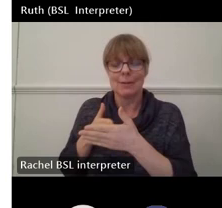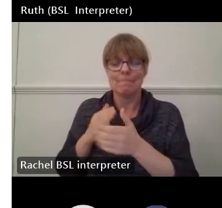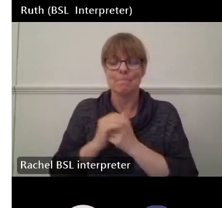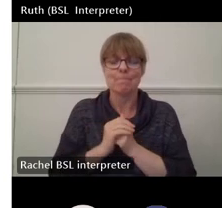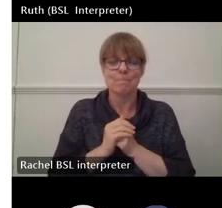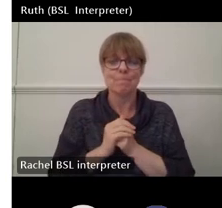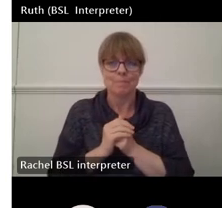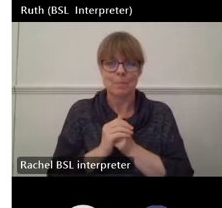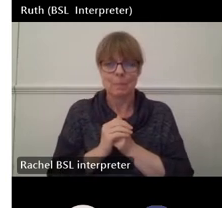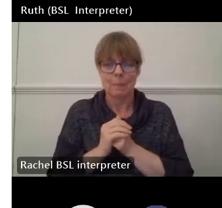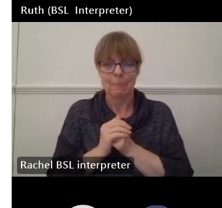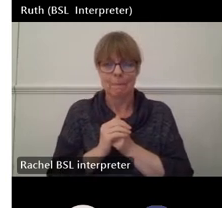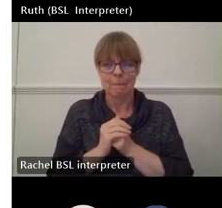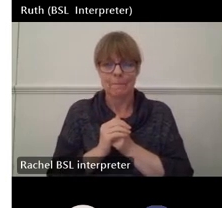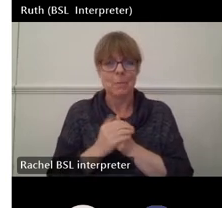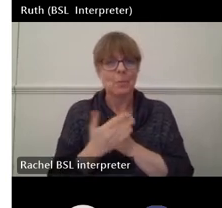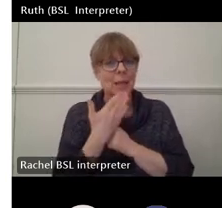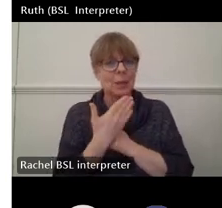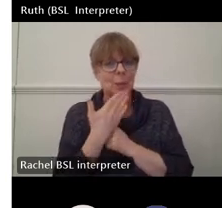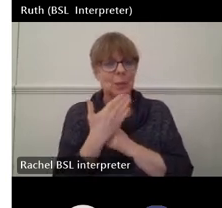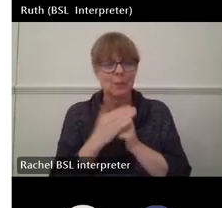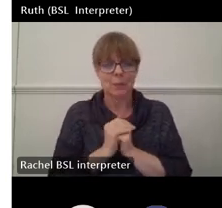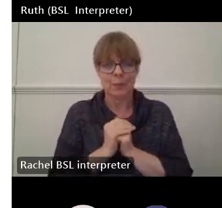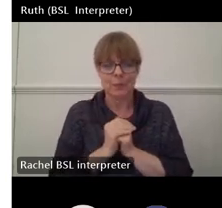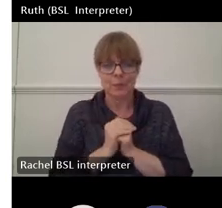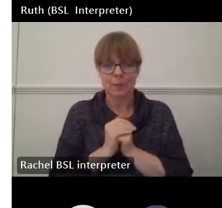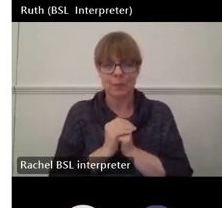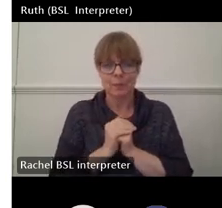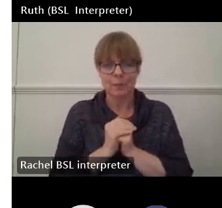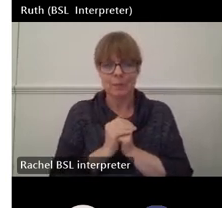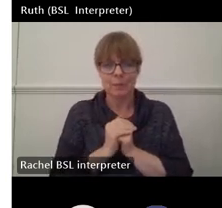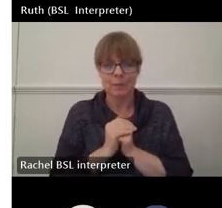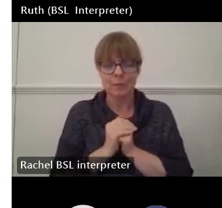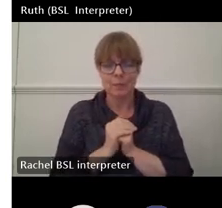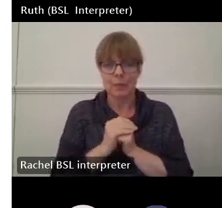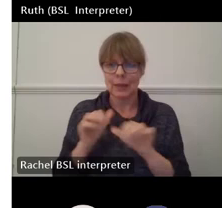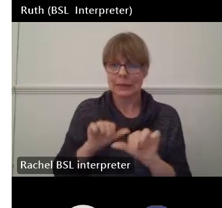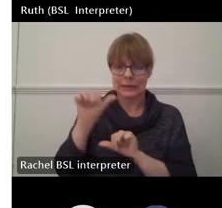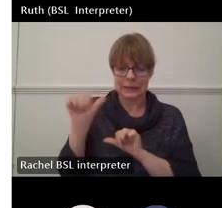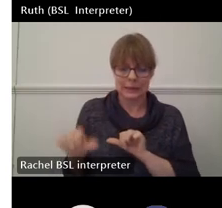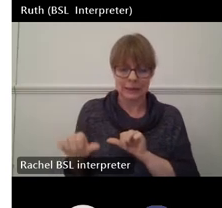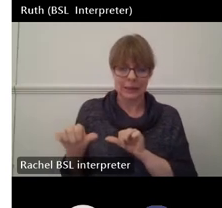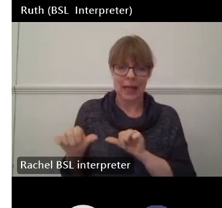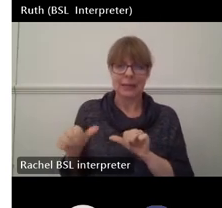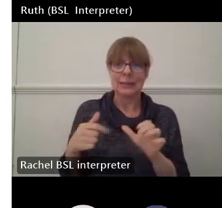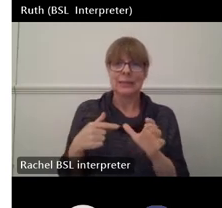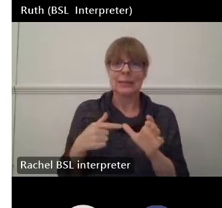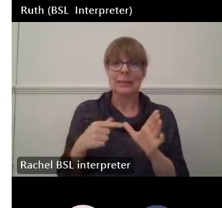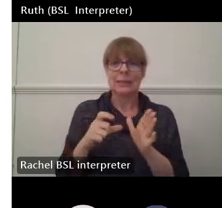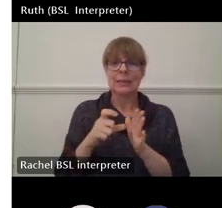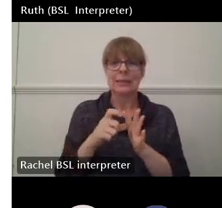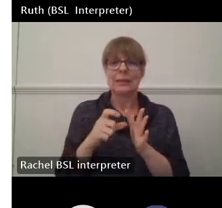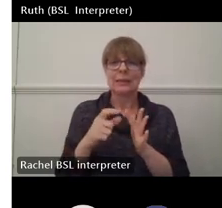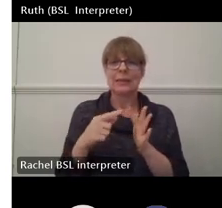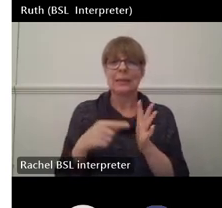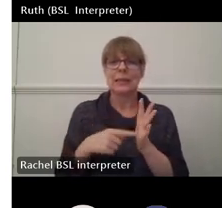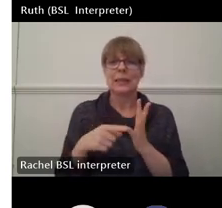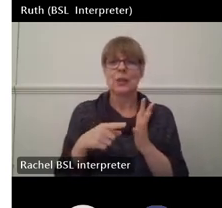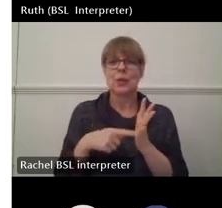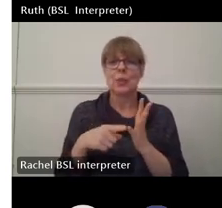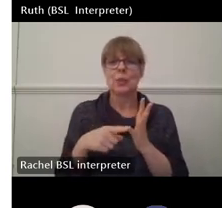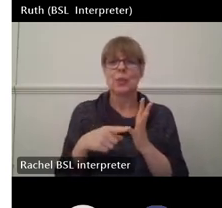at the radio station. Thank you. I'm going to go to Adetutu online. So